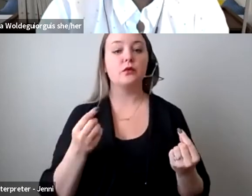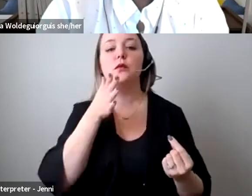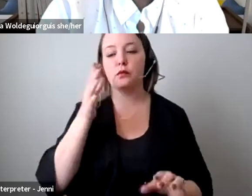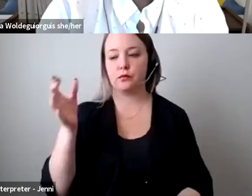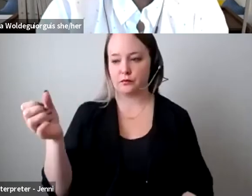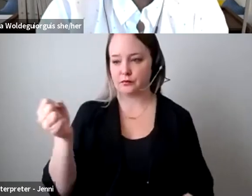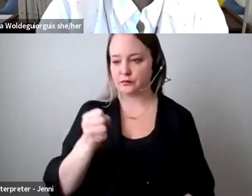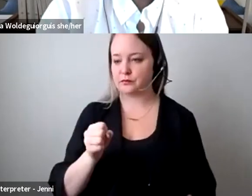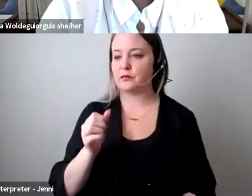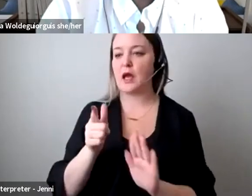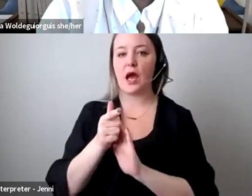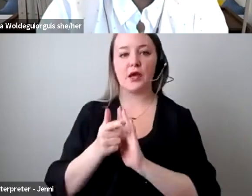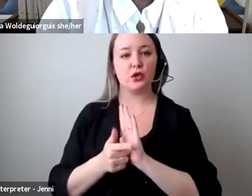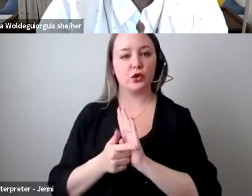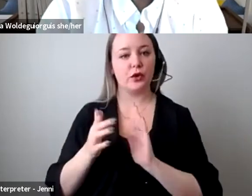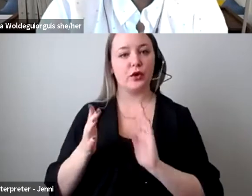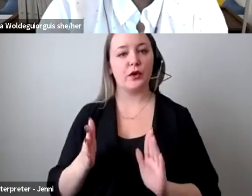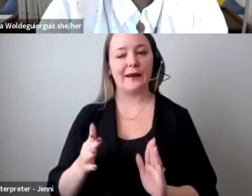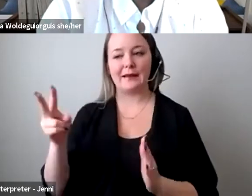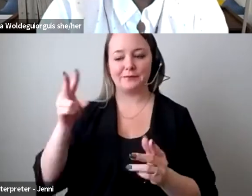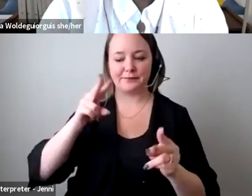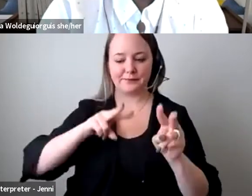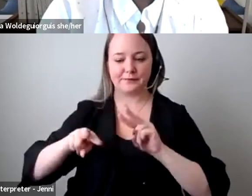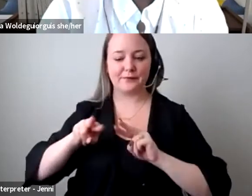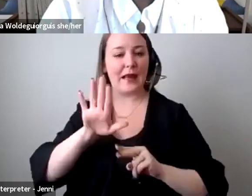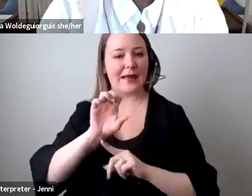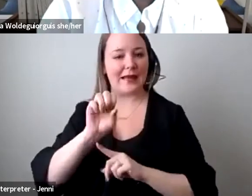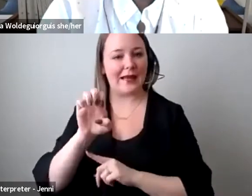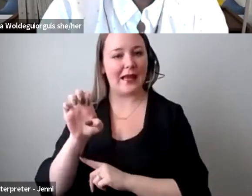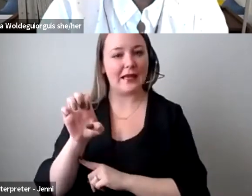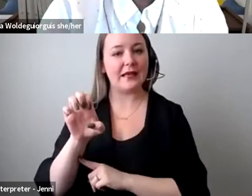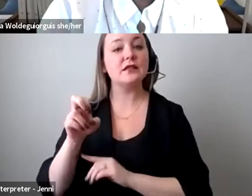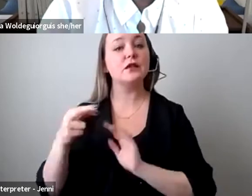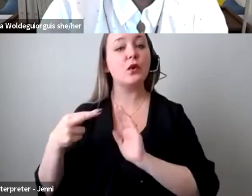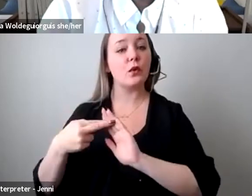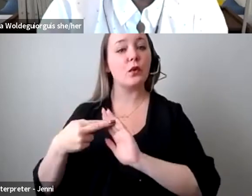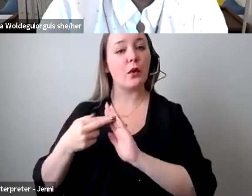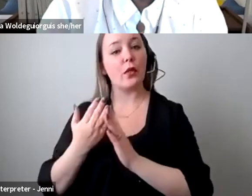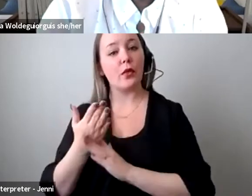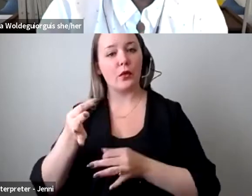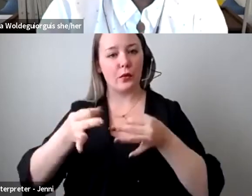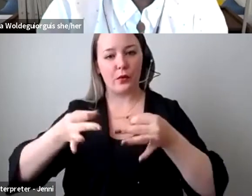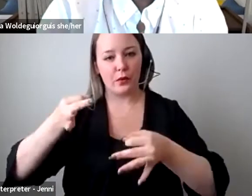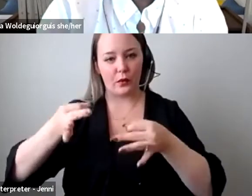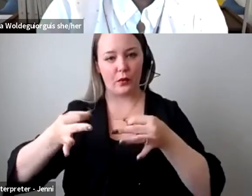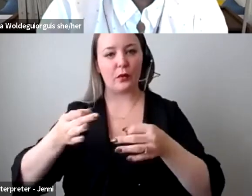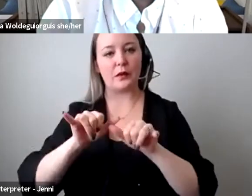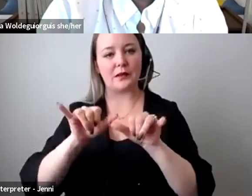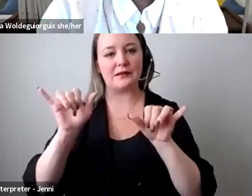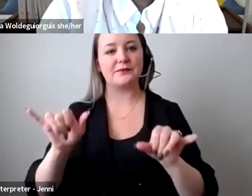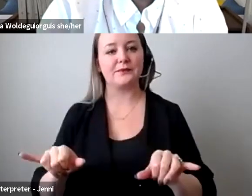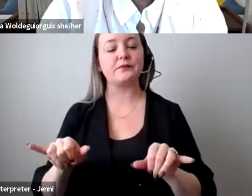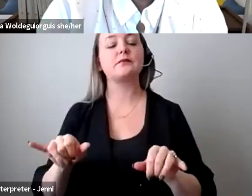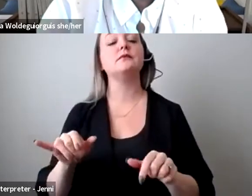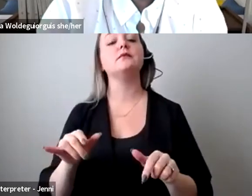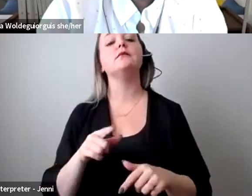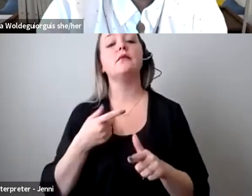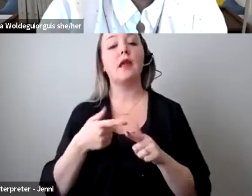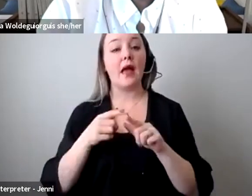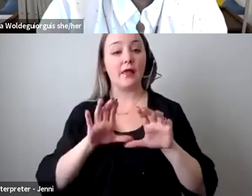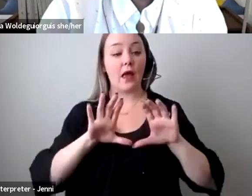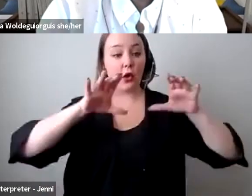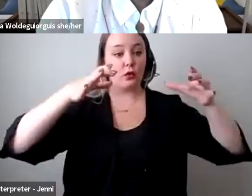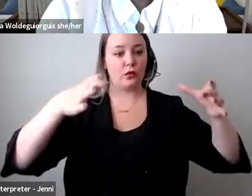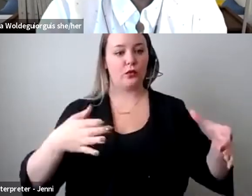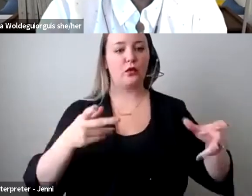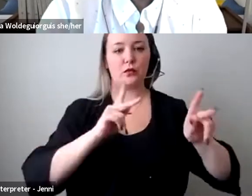attorney who looked at my case. She represented me in family court. And then I went to a bigger group who,